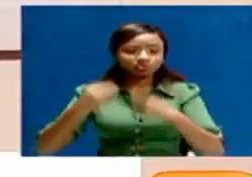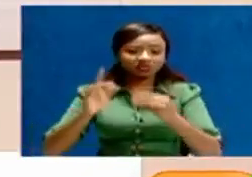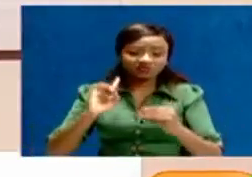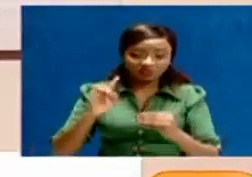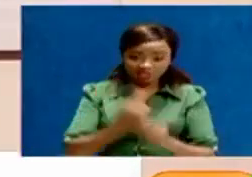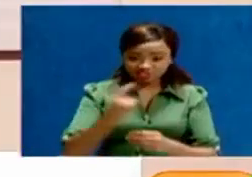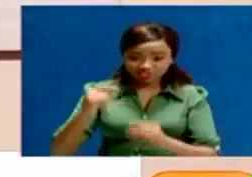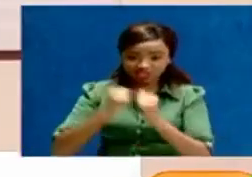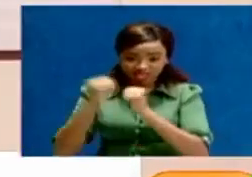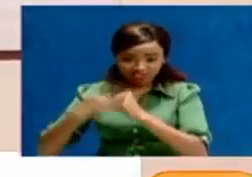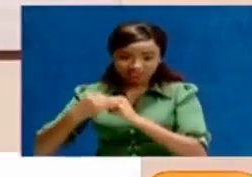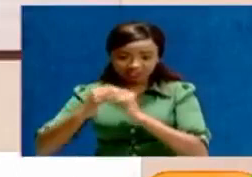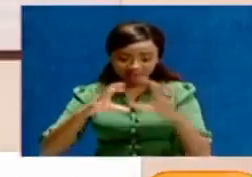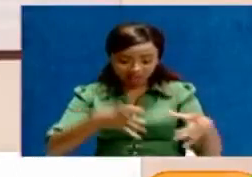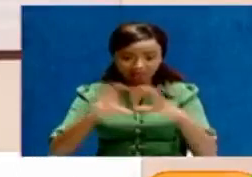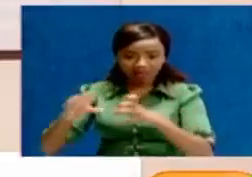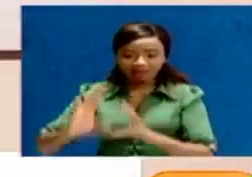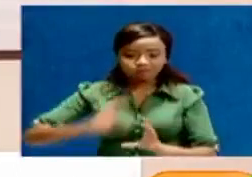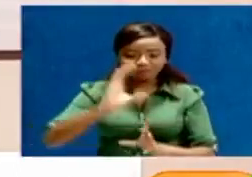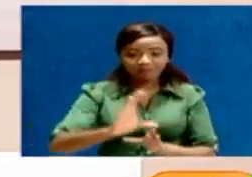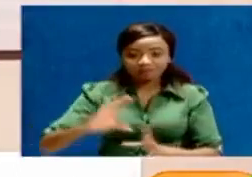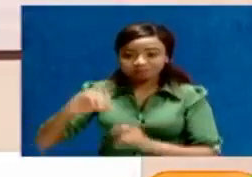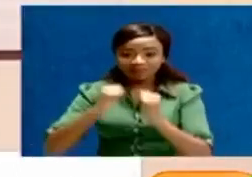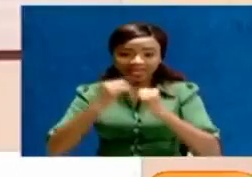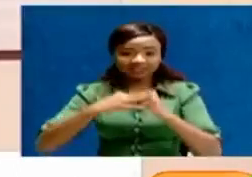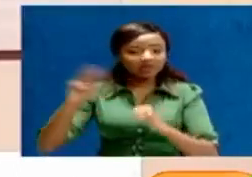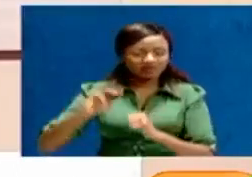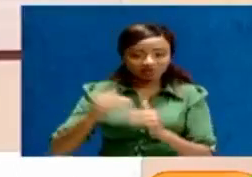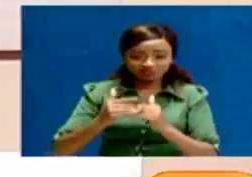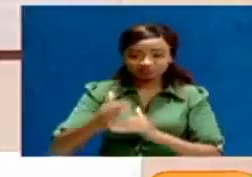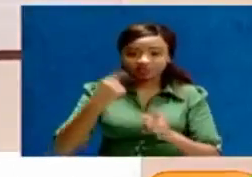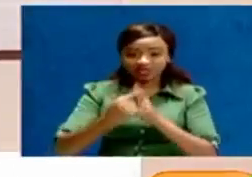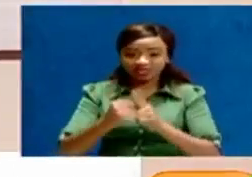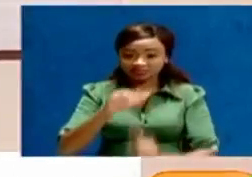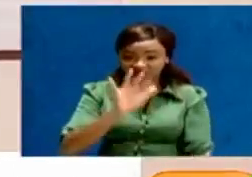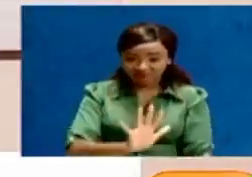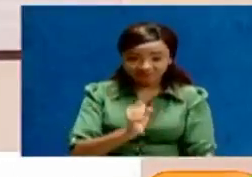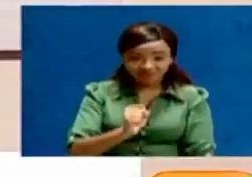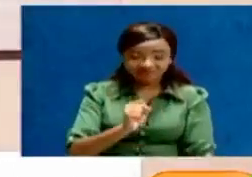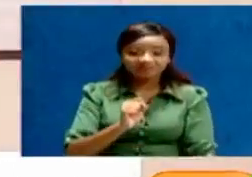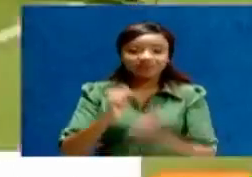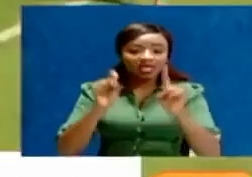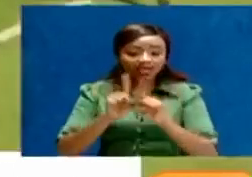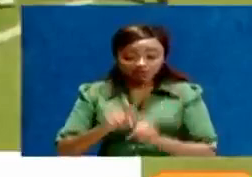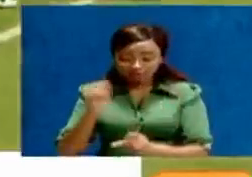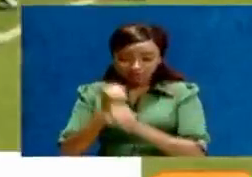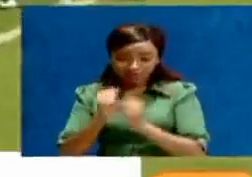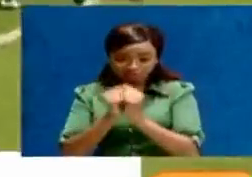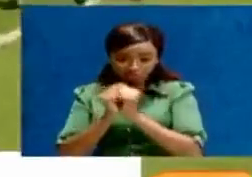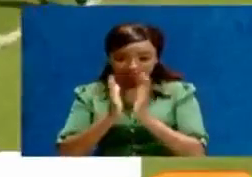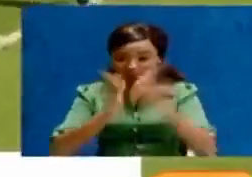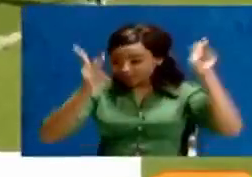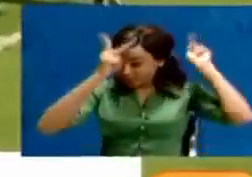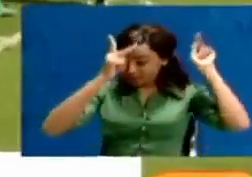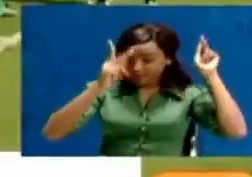of the 18 clubs at least 8 million Kenya shillings a season for the next 5 years. Gor Mahia, together with Kakamega Homeboys and Zoya